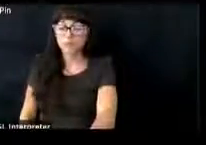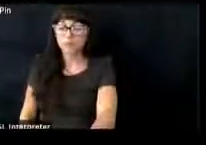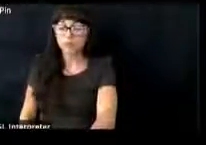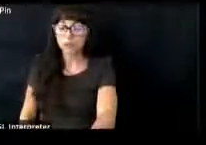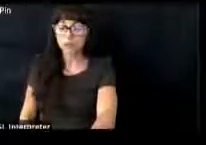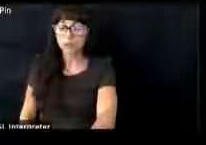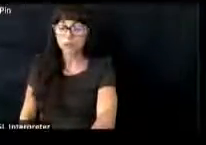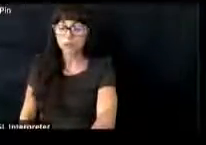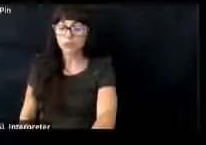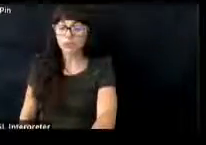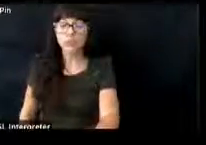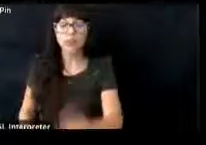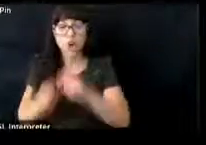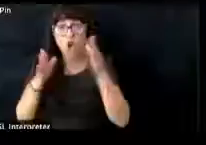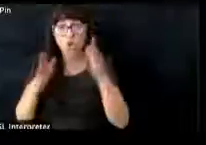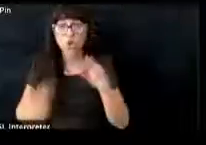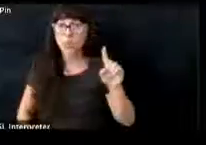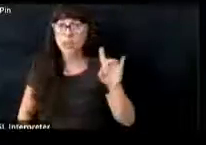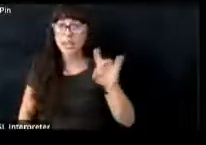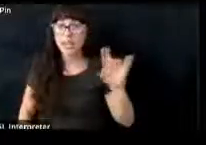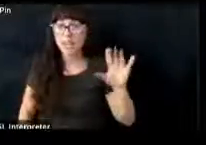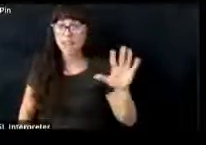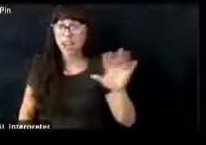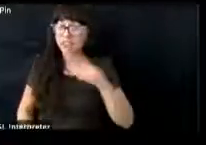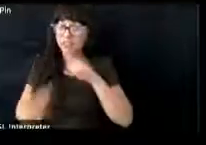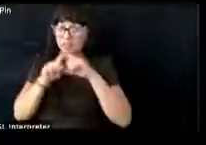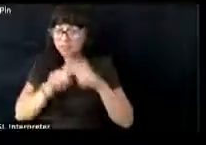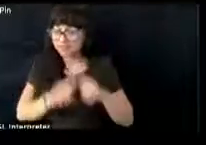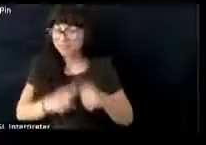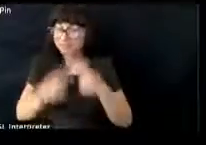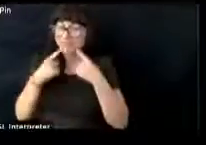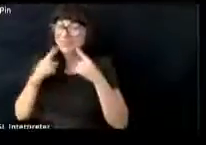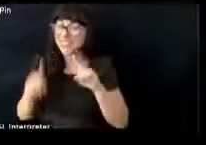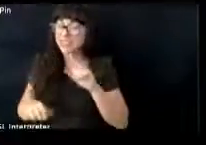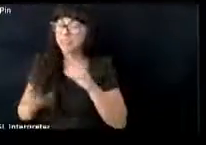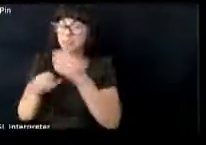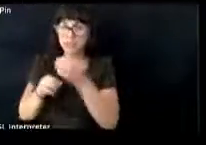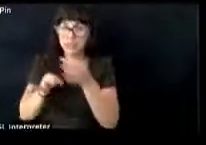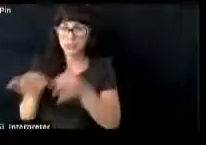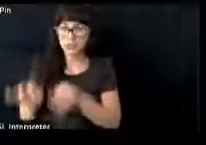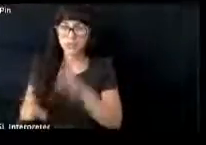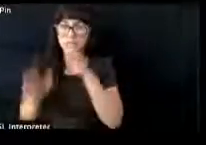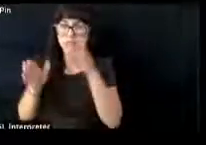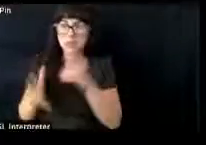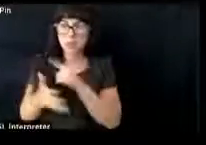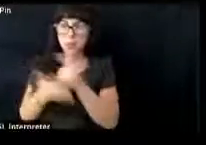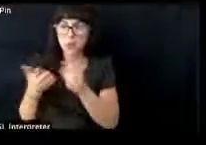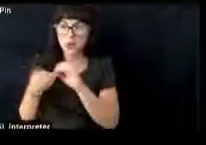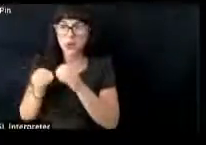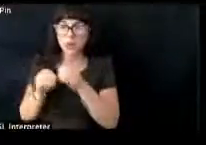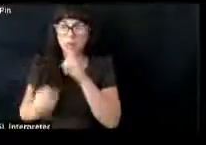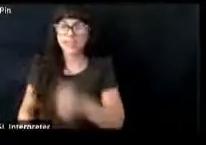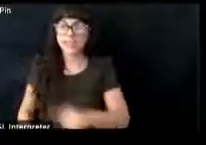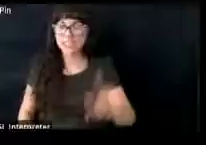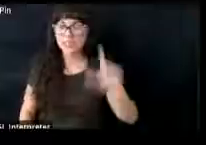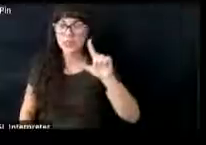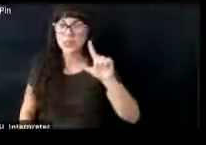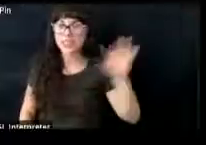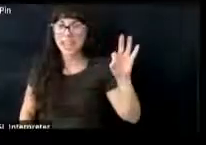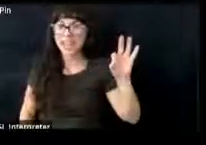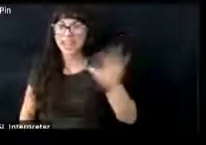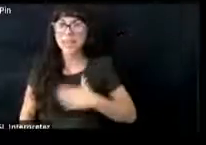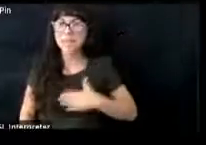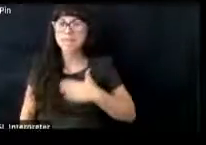Caller 1885, you are unmuted. I have a couple of brief instructions. Your speaker order number will be 29, if you'll please make note of that for future